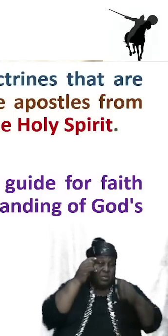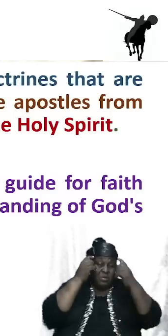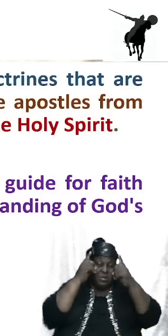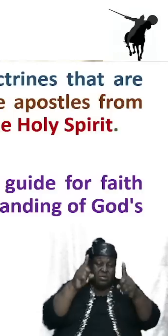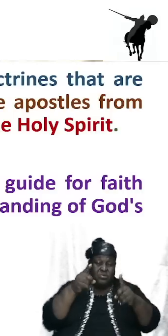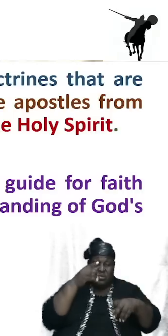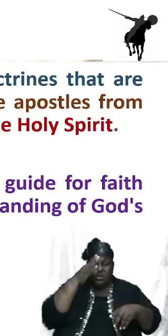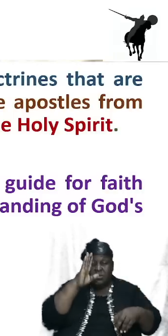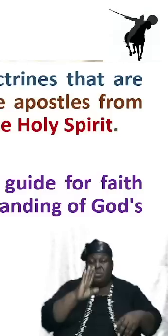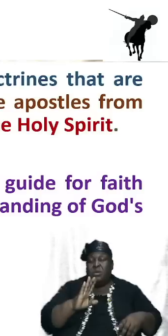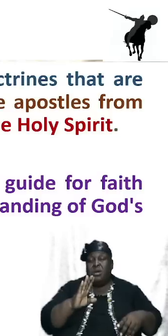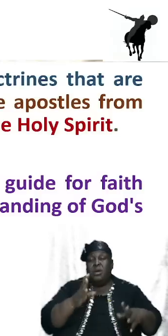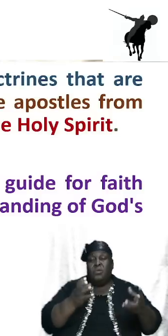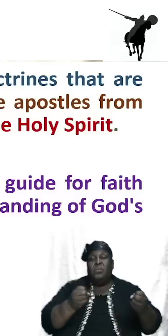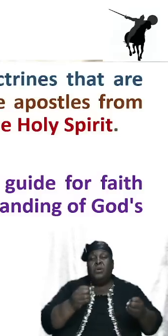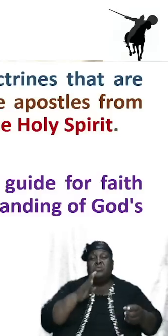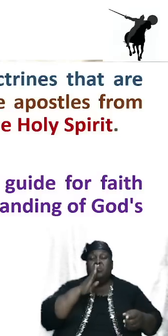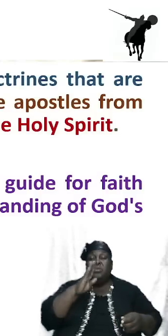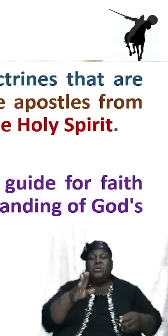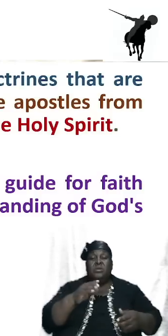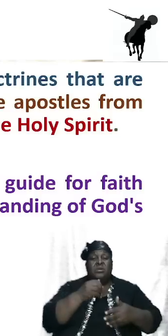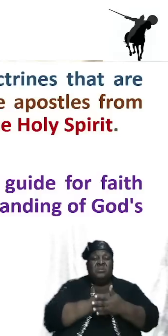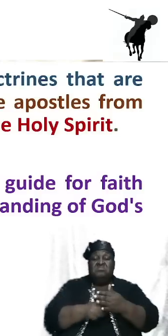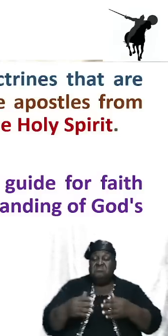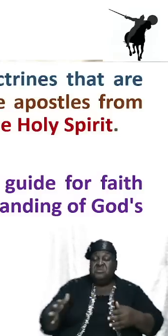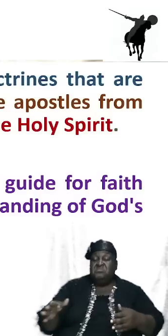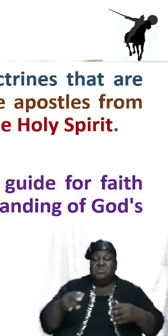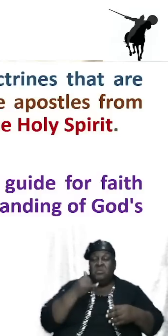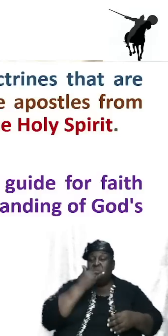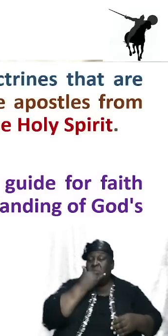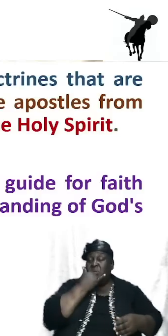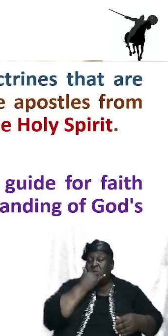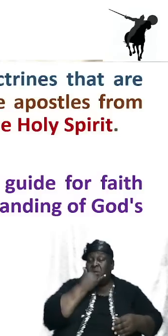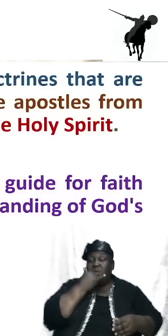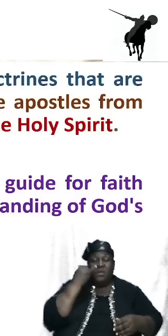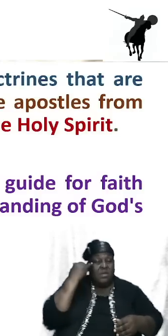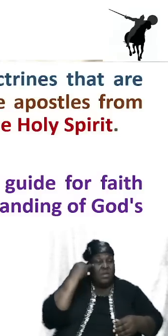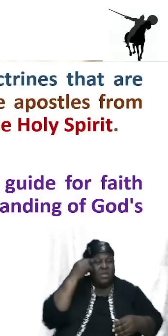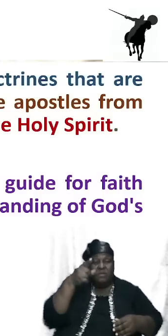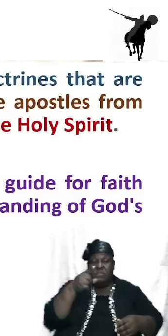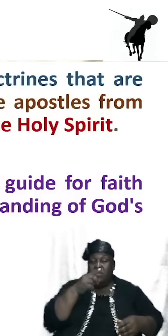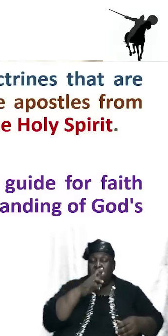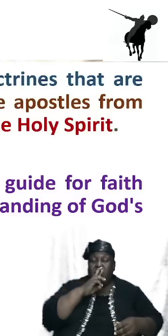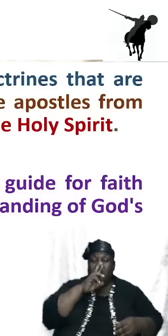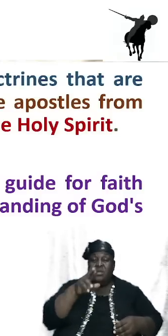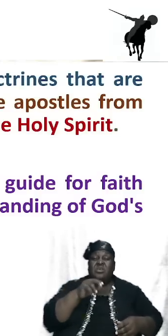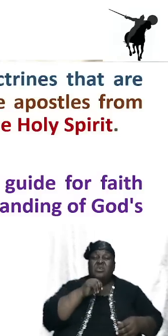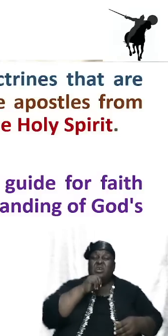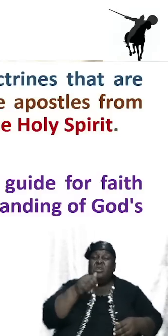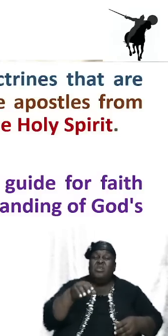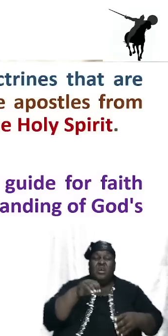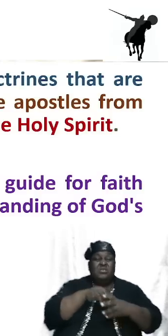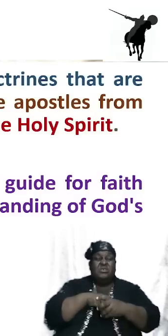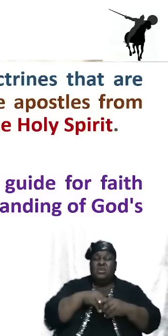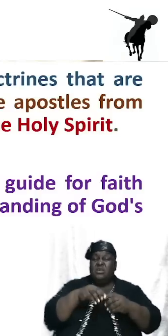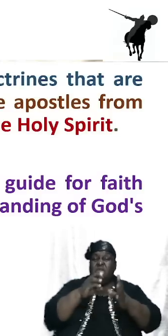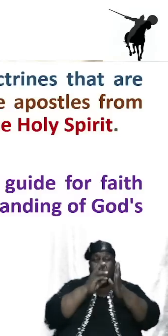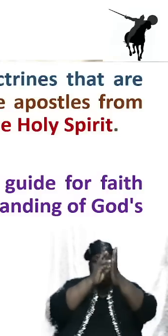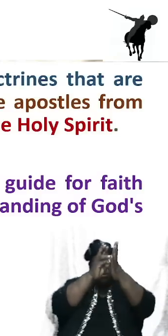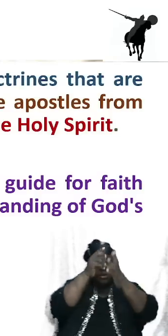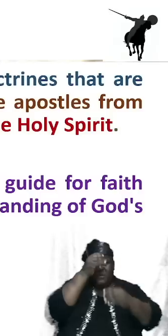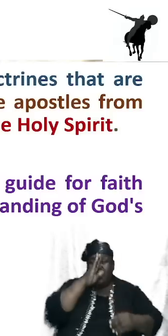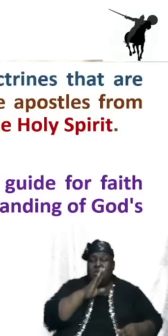be, then something is wrong with it. If you realize that your doctrine is not in line with the will of God,